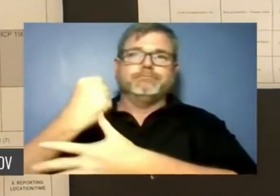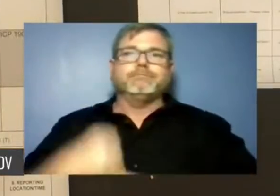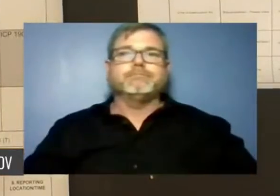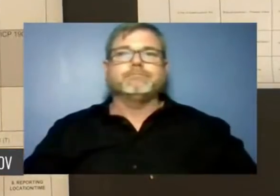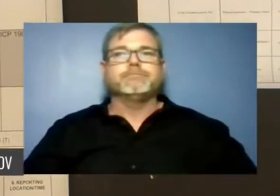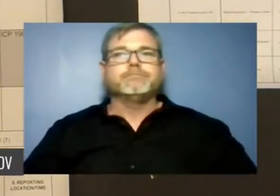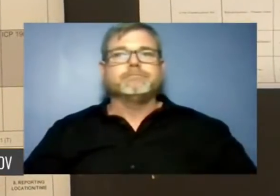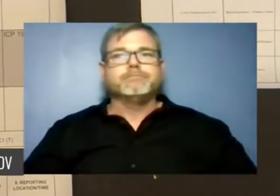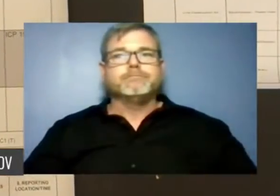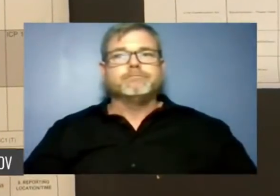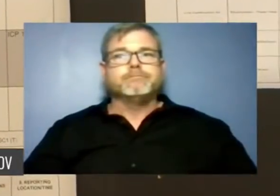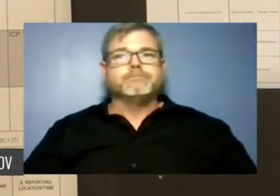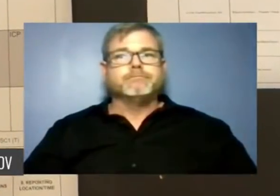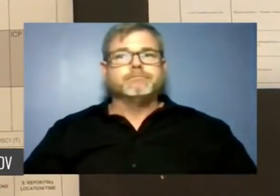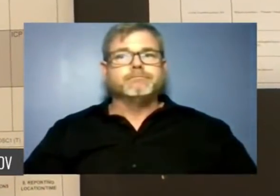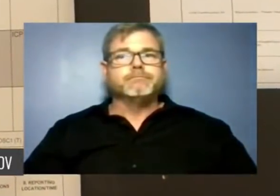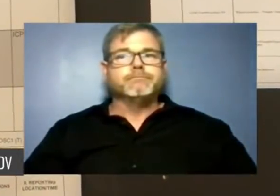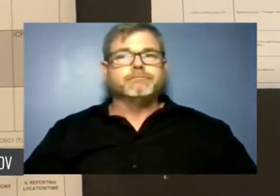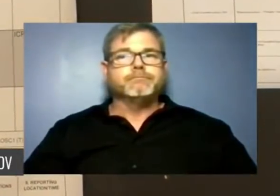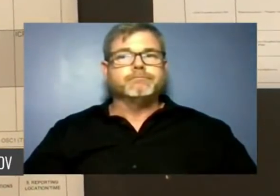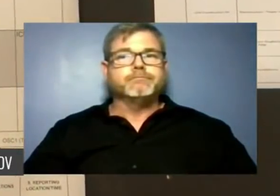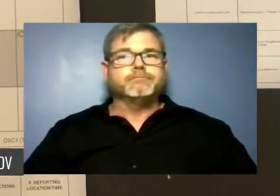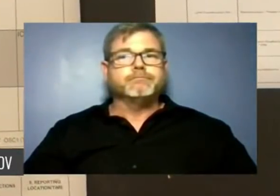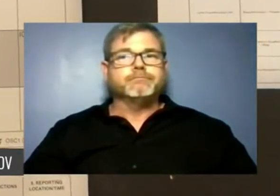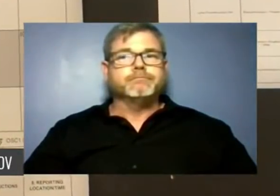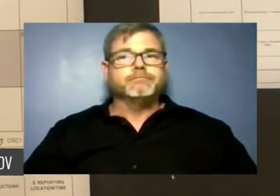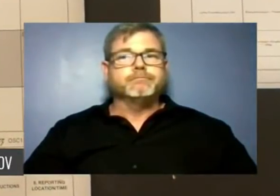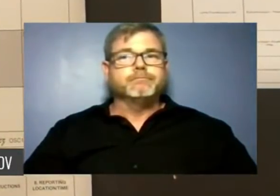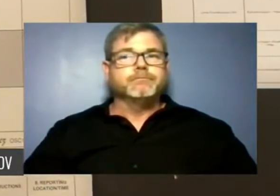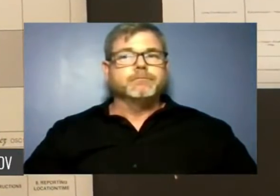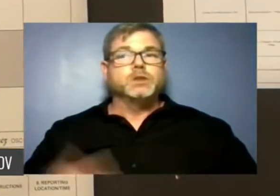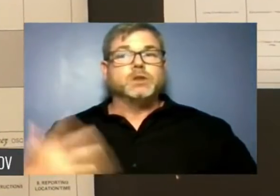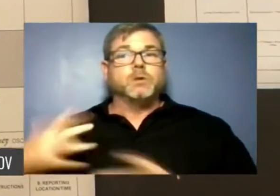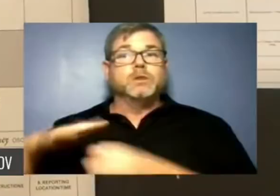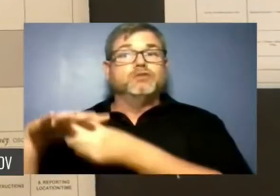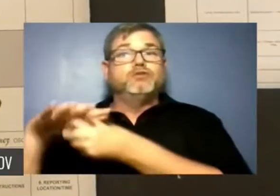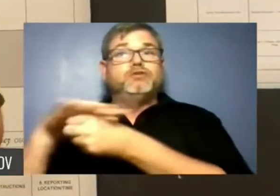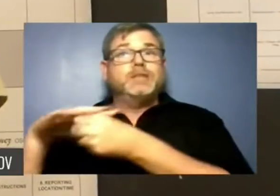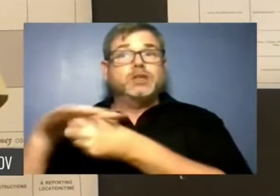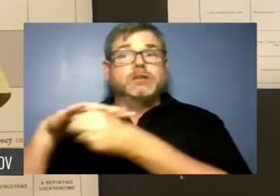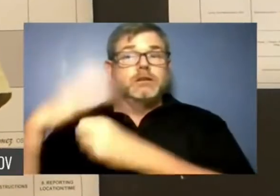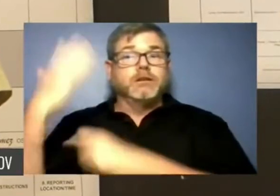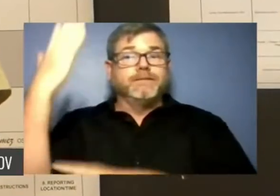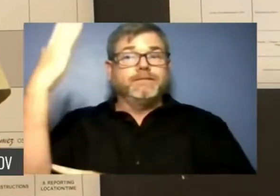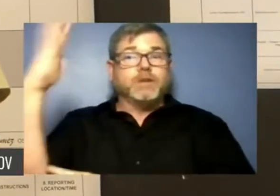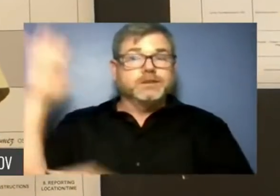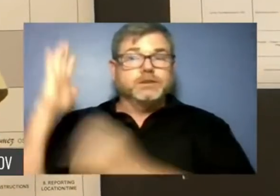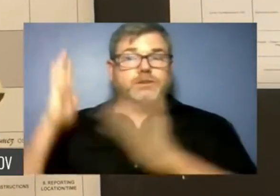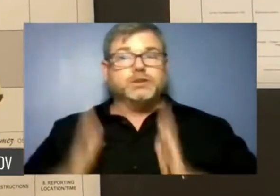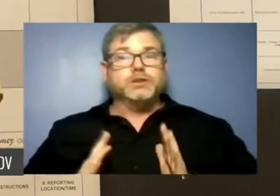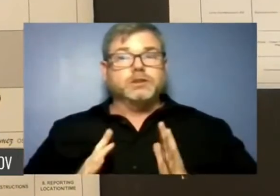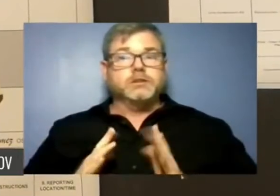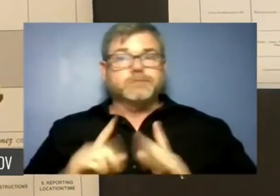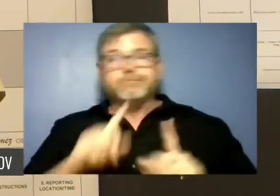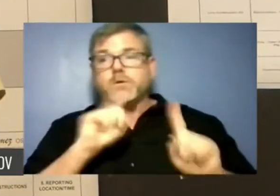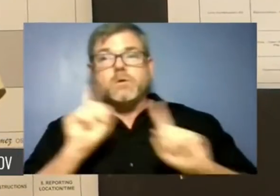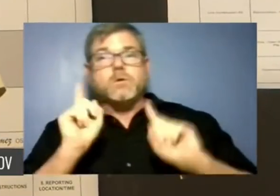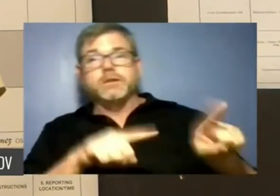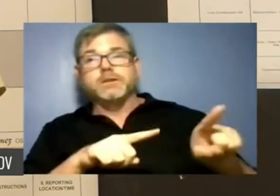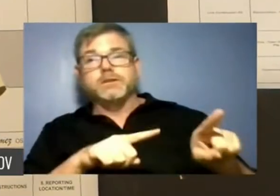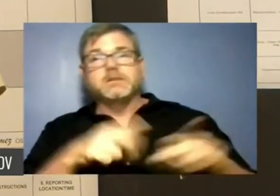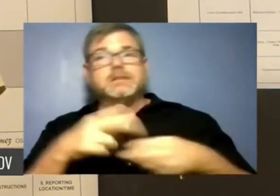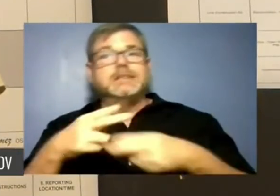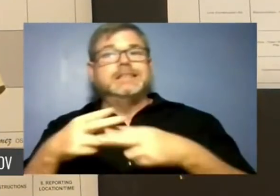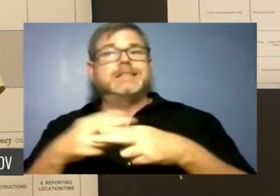order. This is only a temporary order through September 6th. And I really want to acknowledge, as someone who lives in we live in